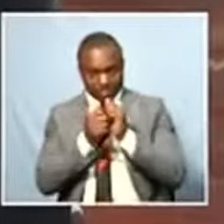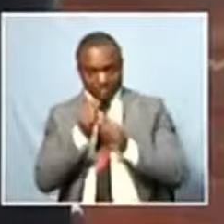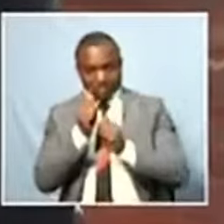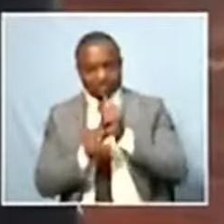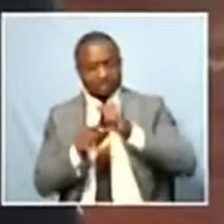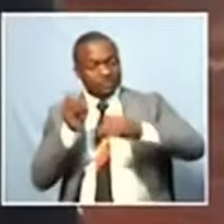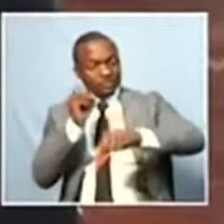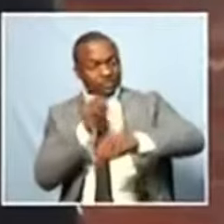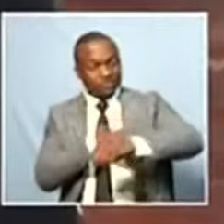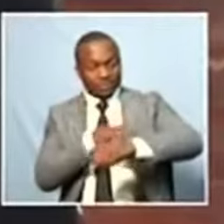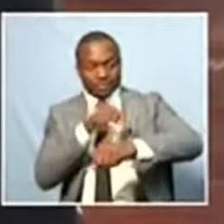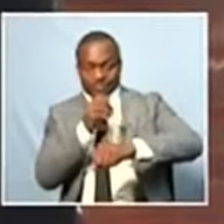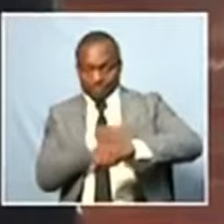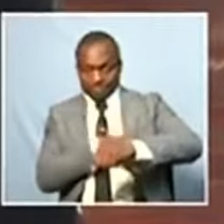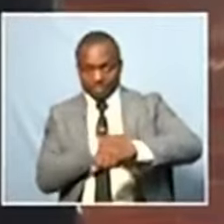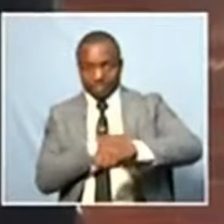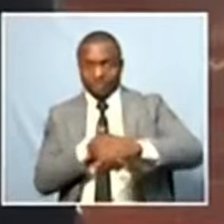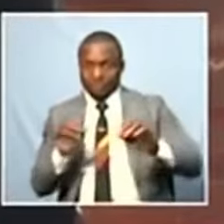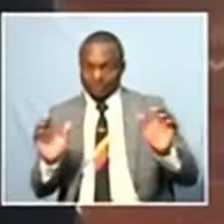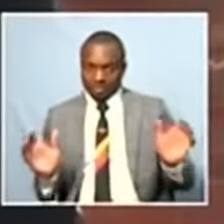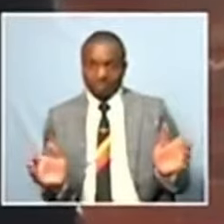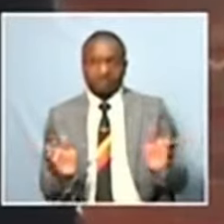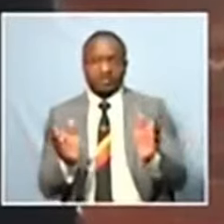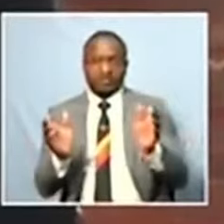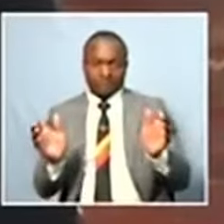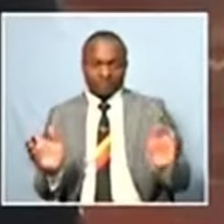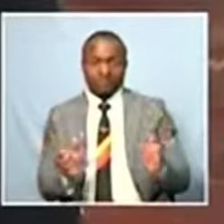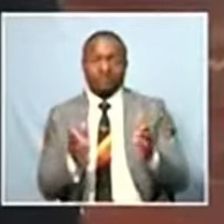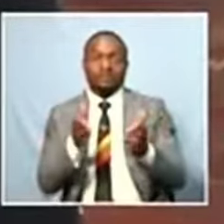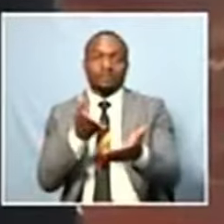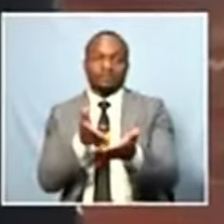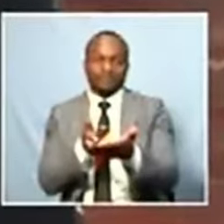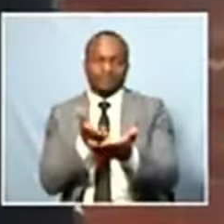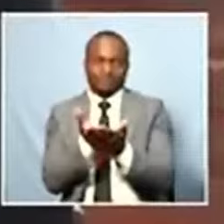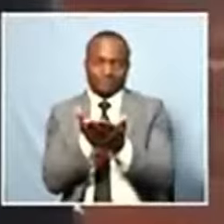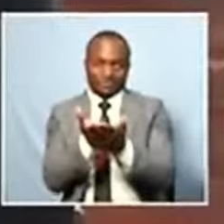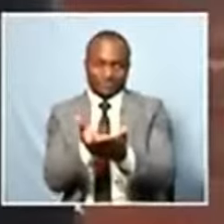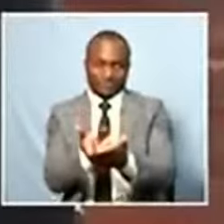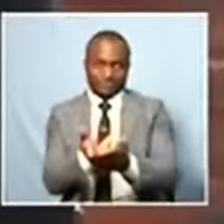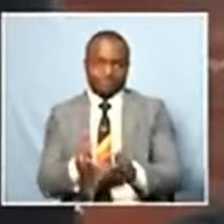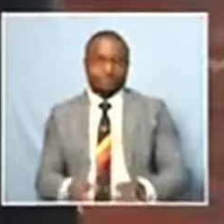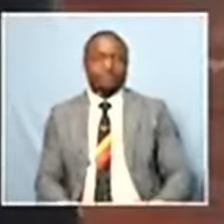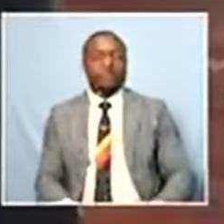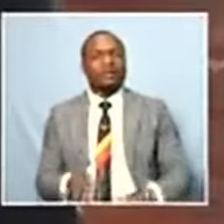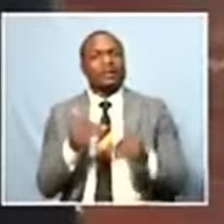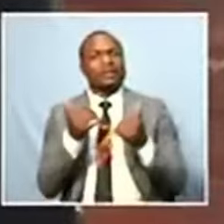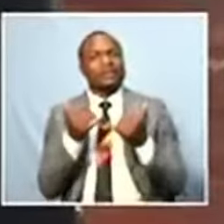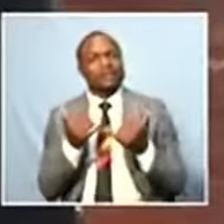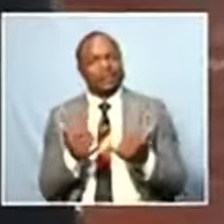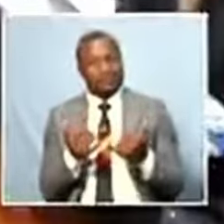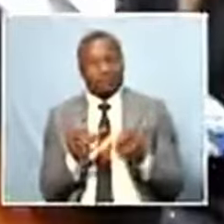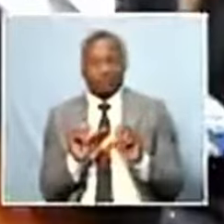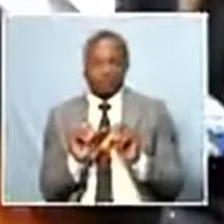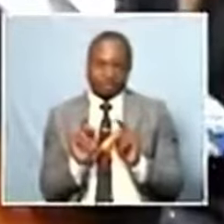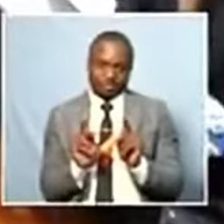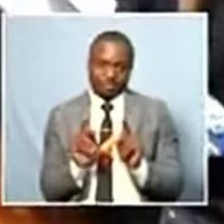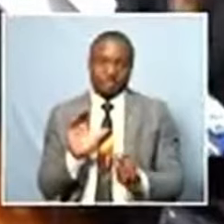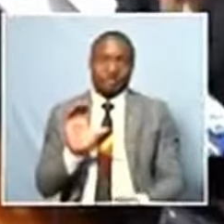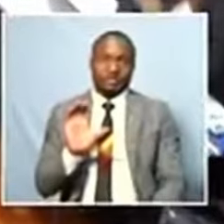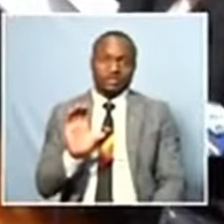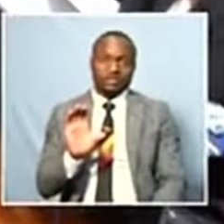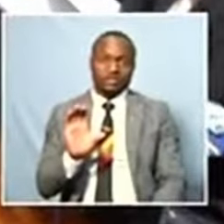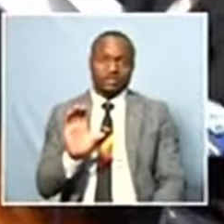incentive that is being promoted here. I submit, CJ. No, okay, CG.